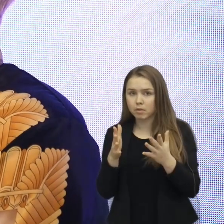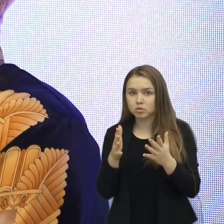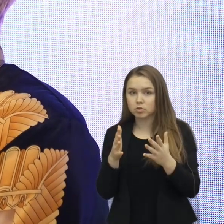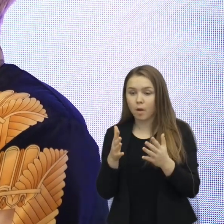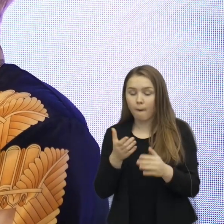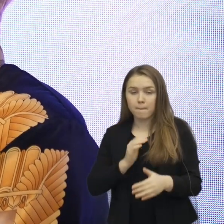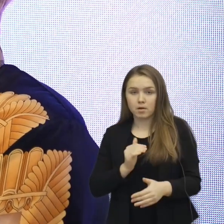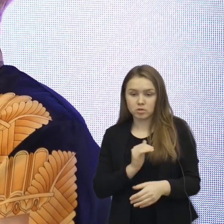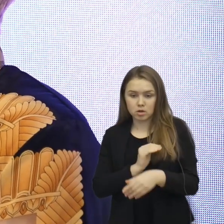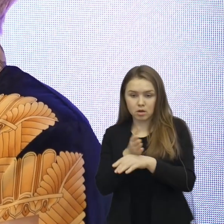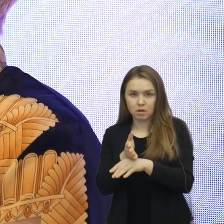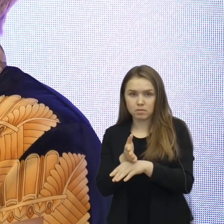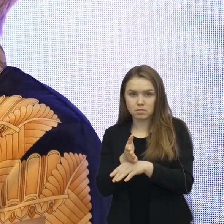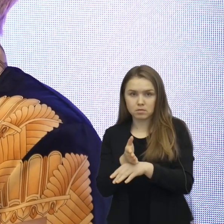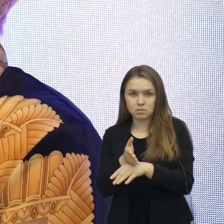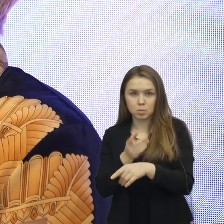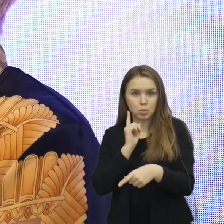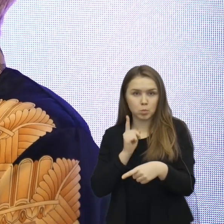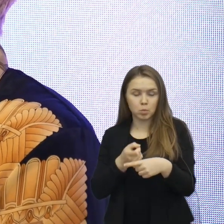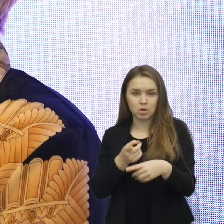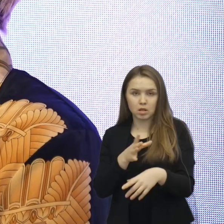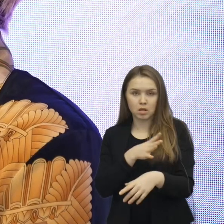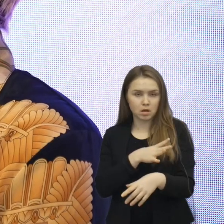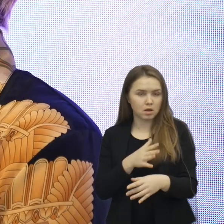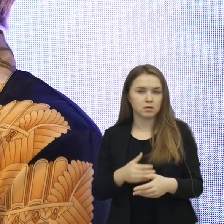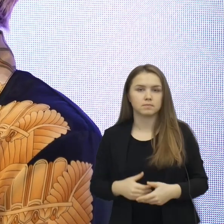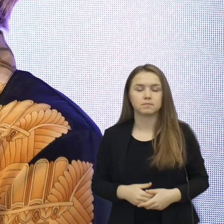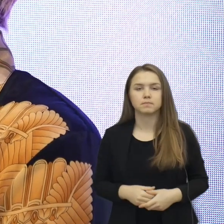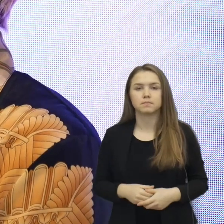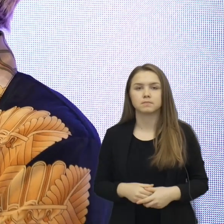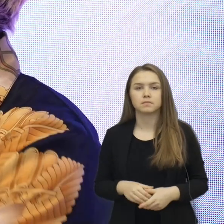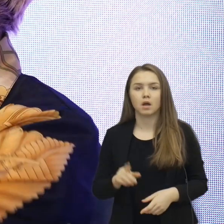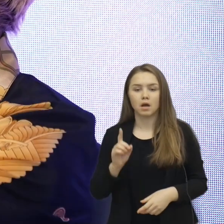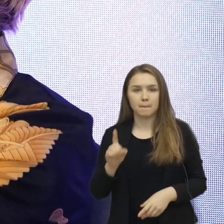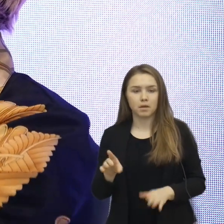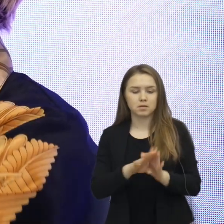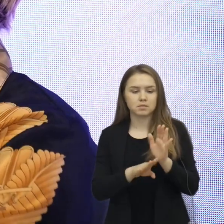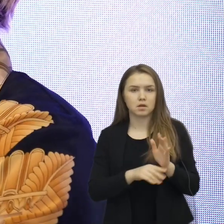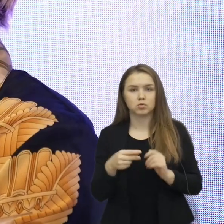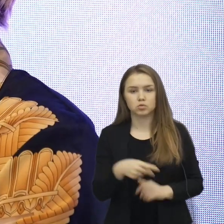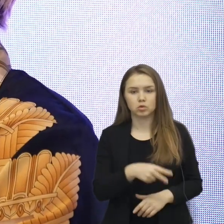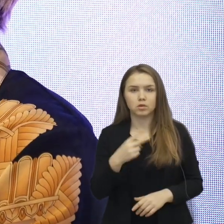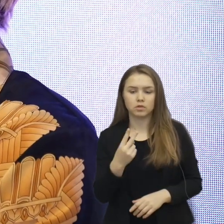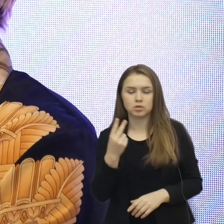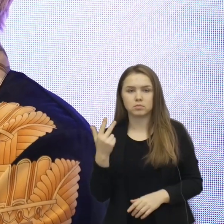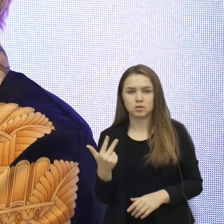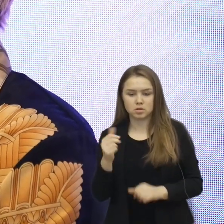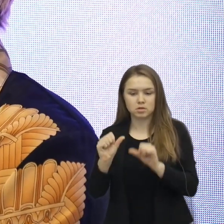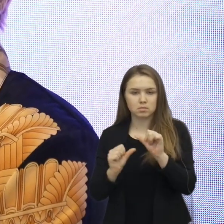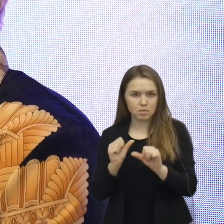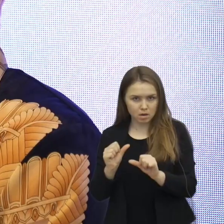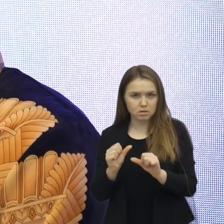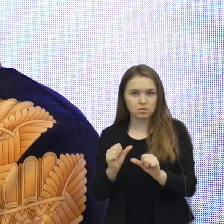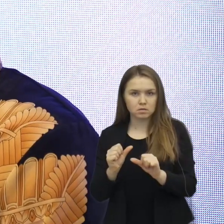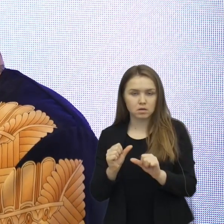new trans law came in May 2023, so now legally you can change your gender just with the application and